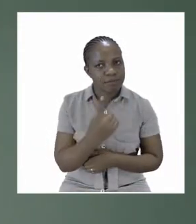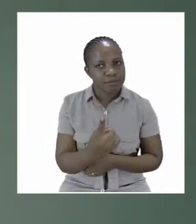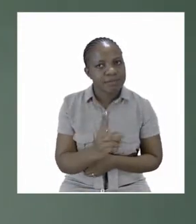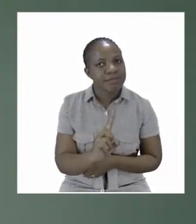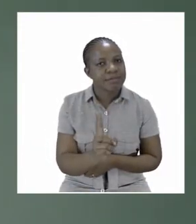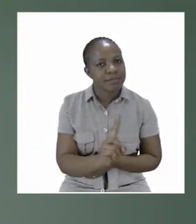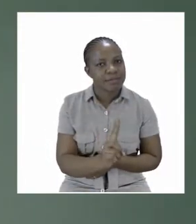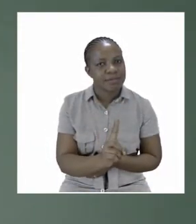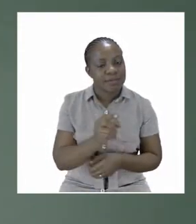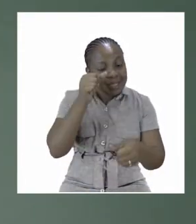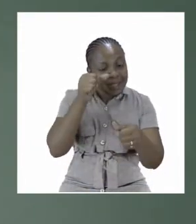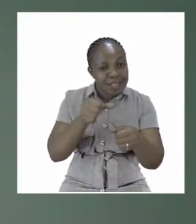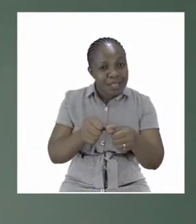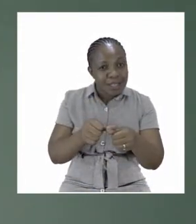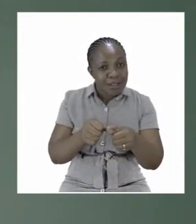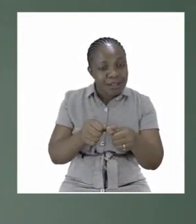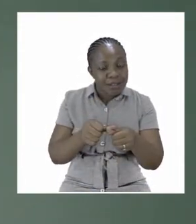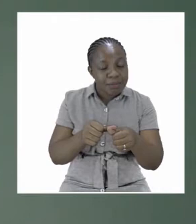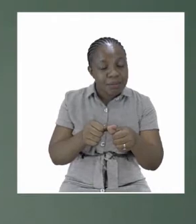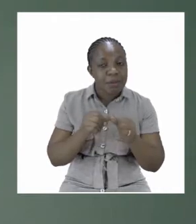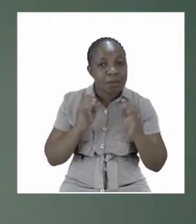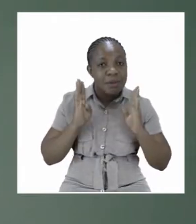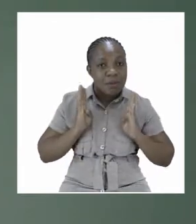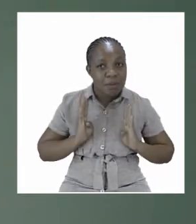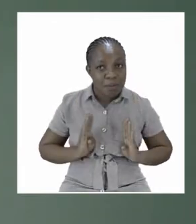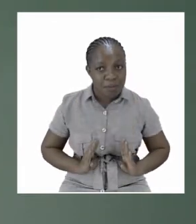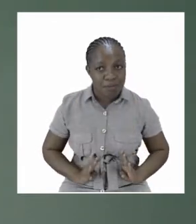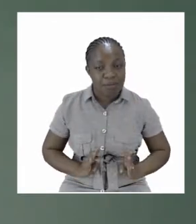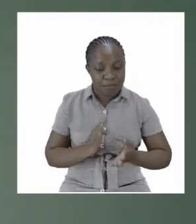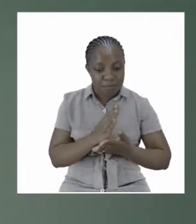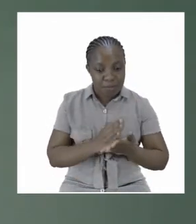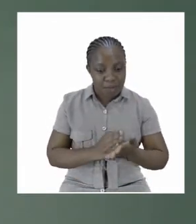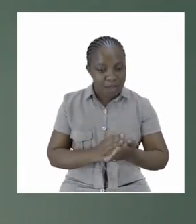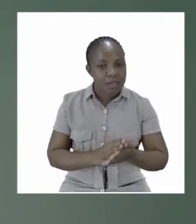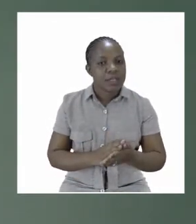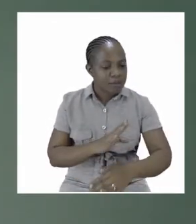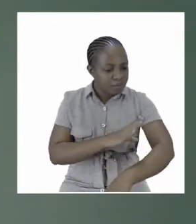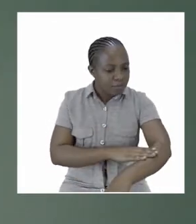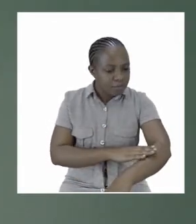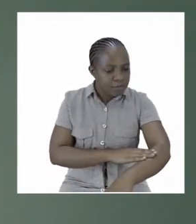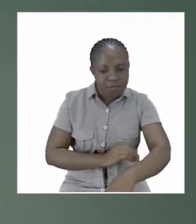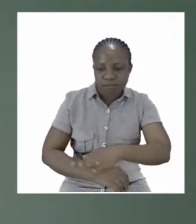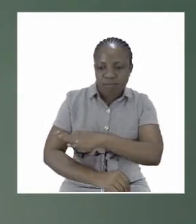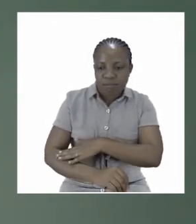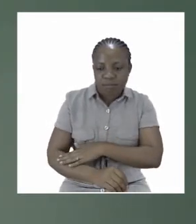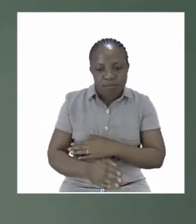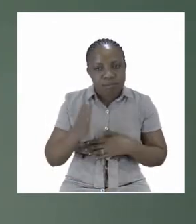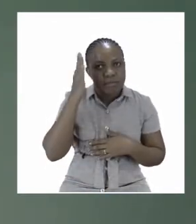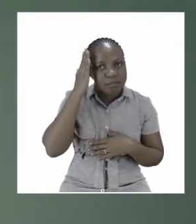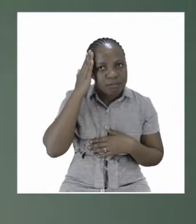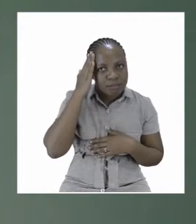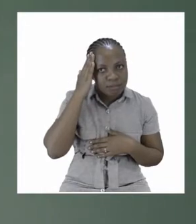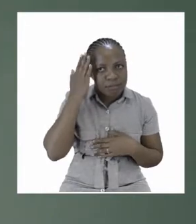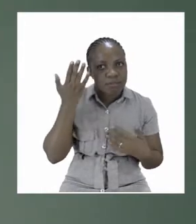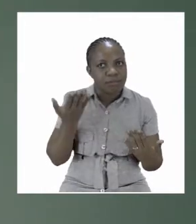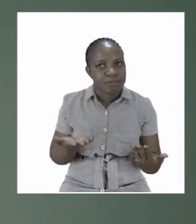a body part is a part of our body. So I'm going to sing it and then I'll ask